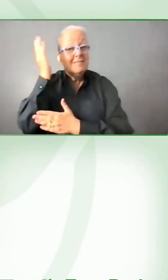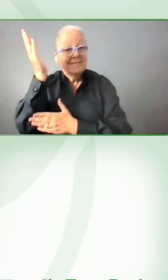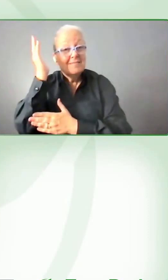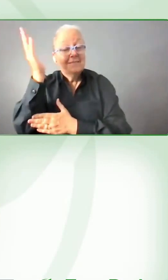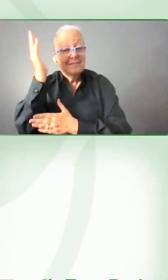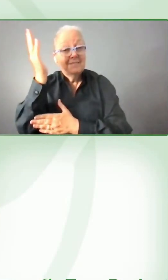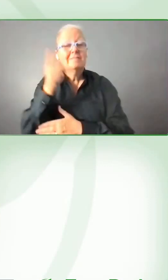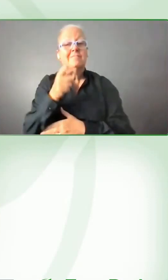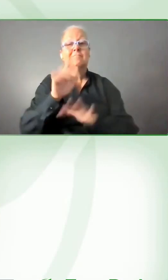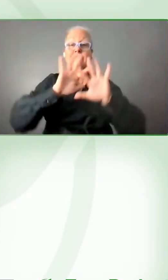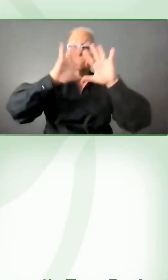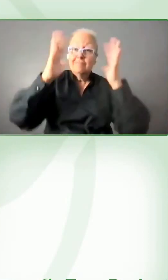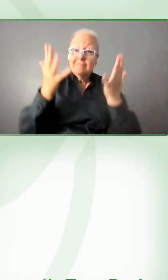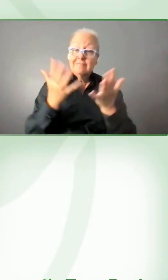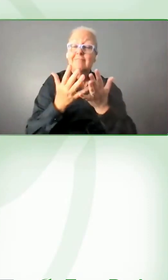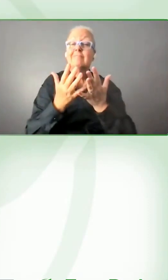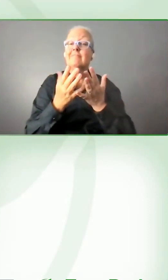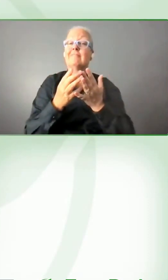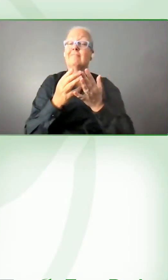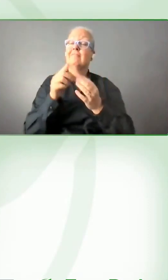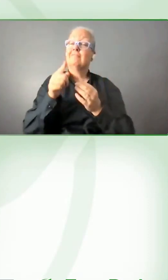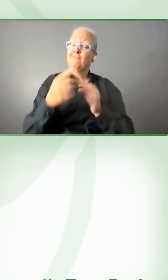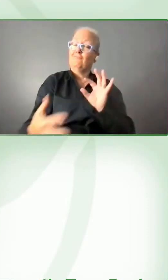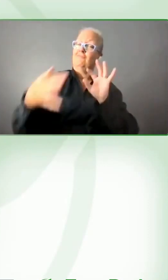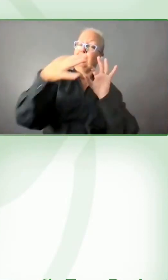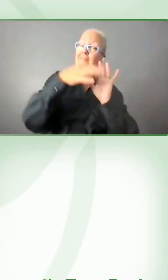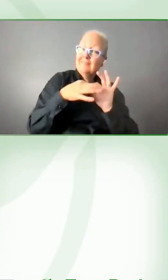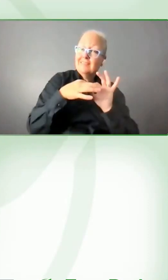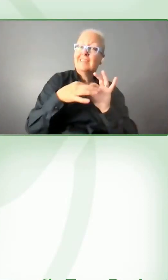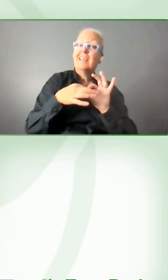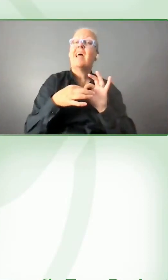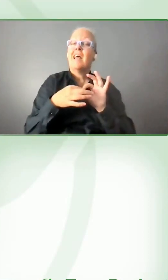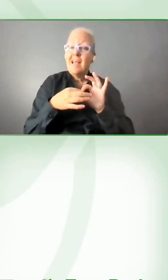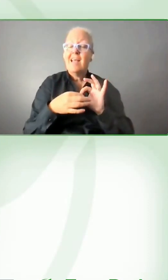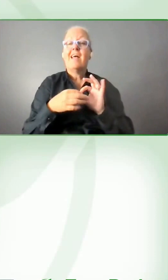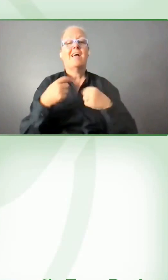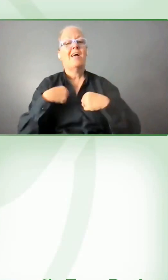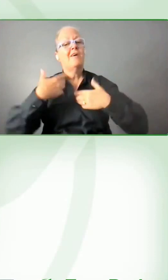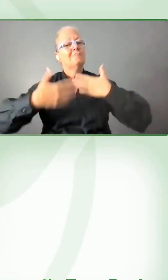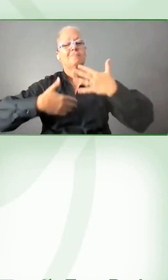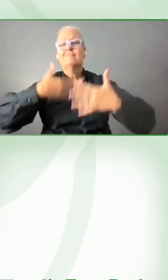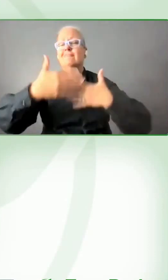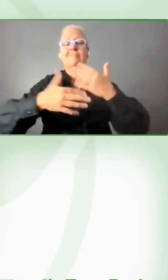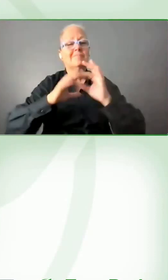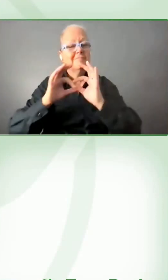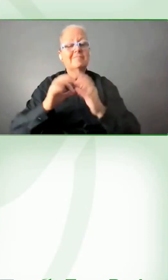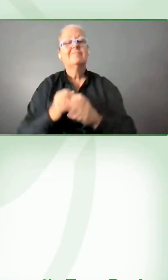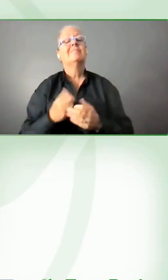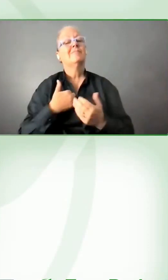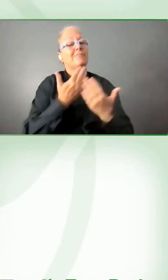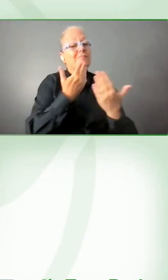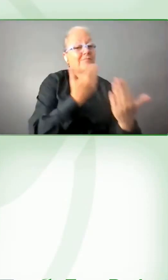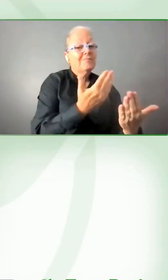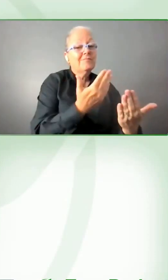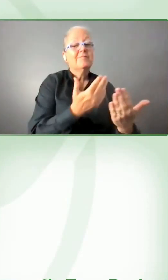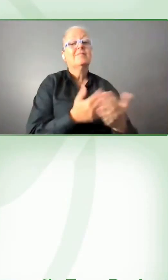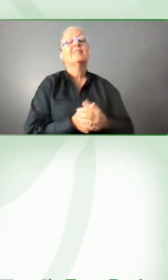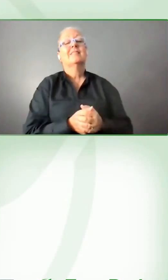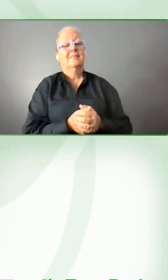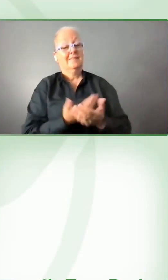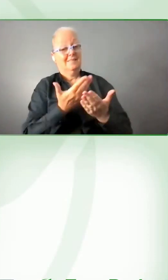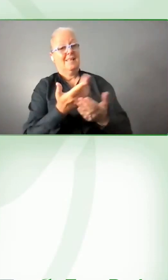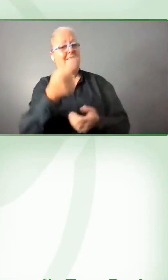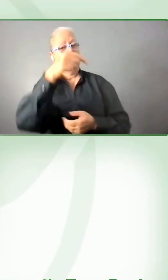who came with us today and took us on a journey. My sincere thanks, and to Christophe, who is in here,